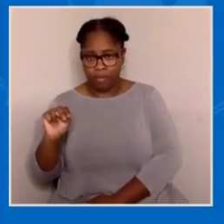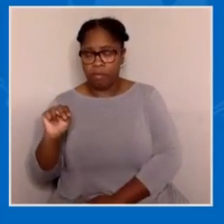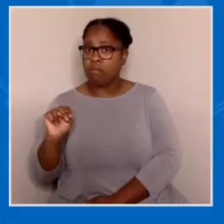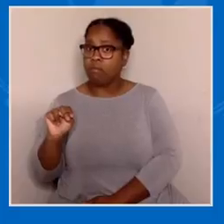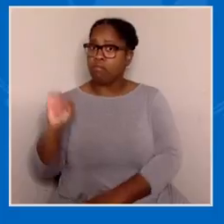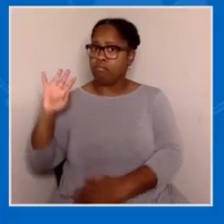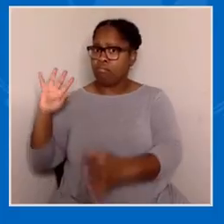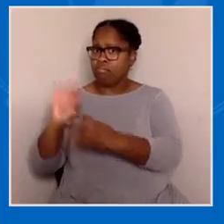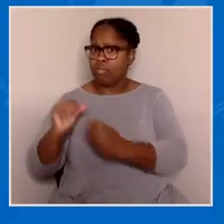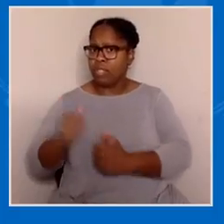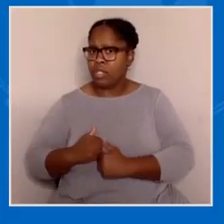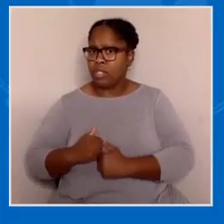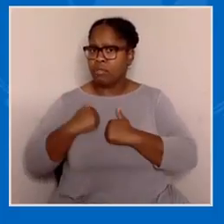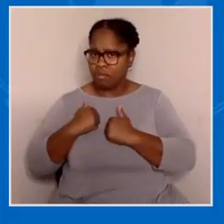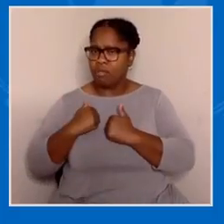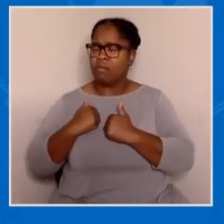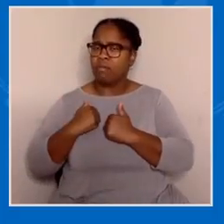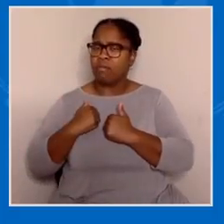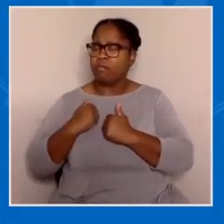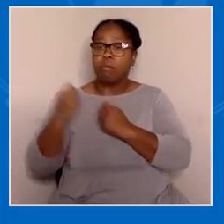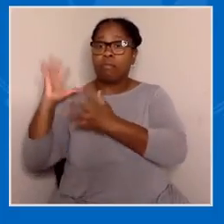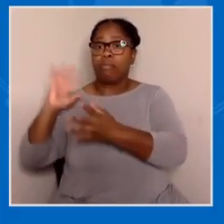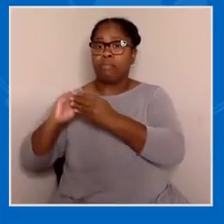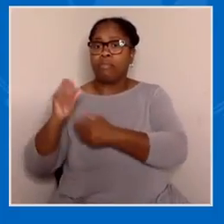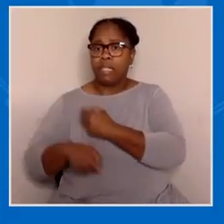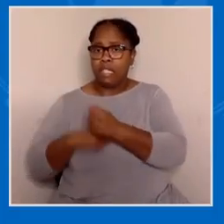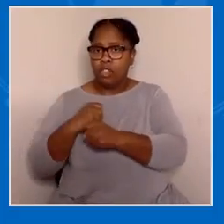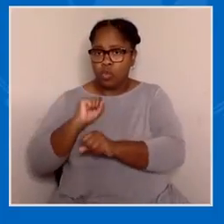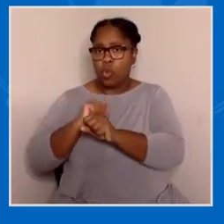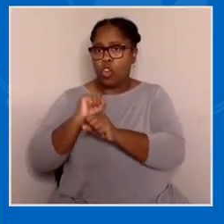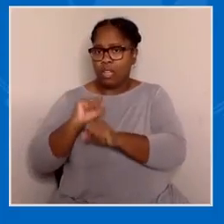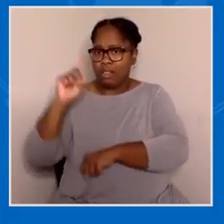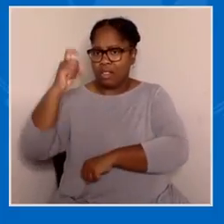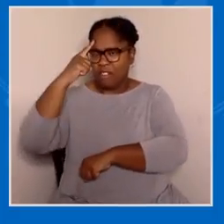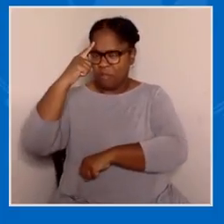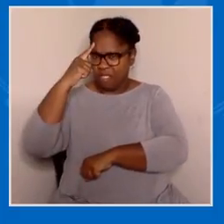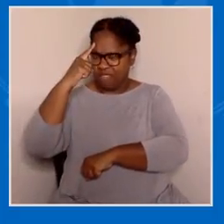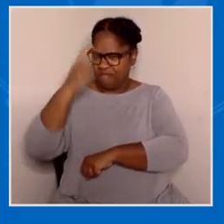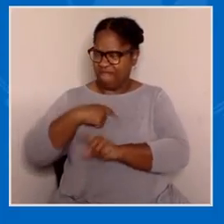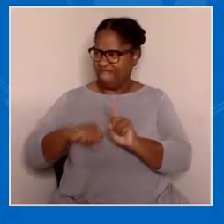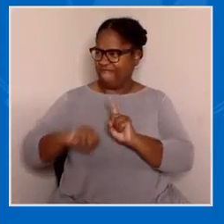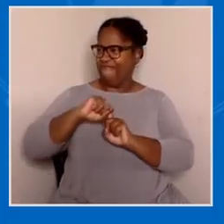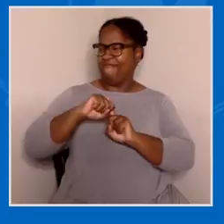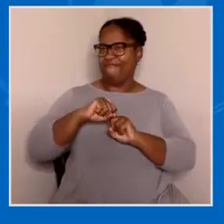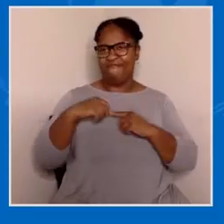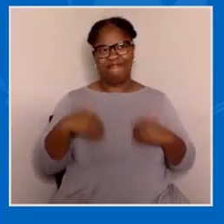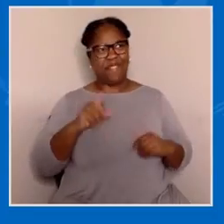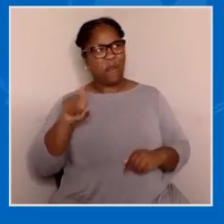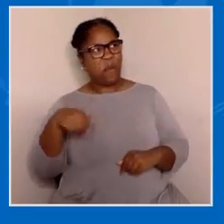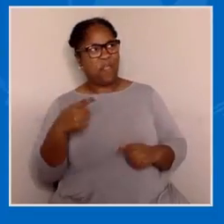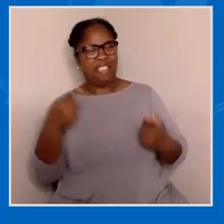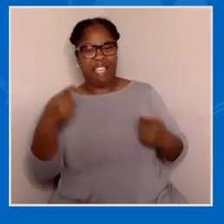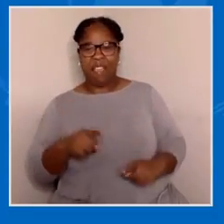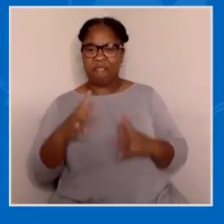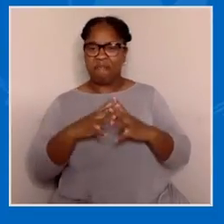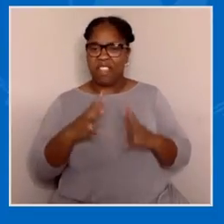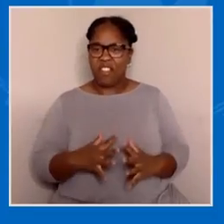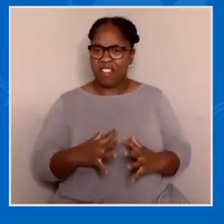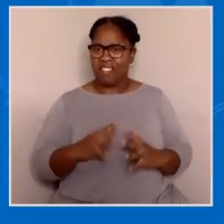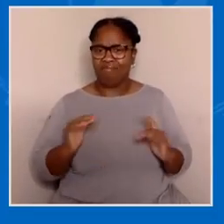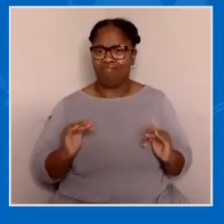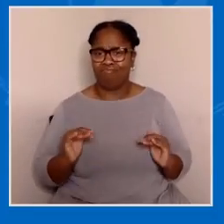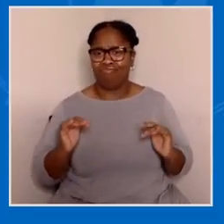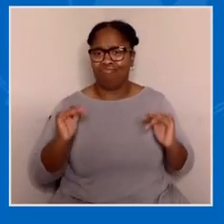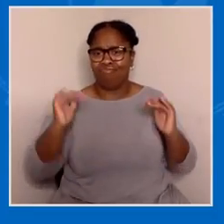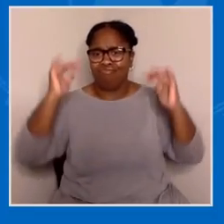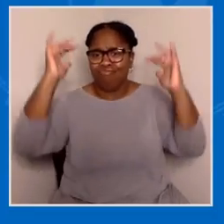always struck by how only in America would we be where we are today, where life can be hard